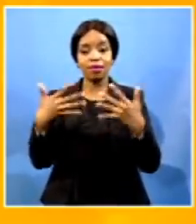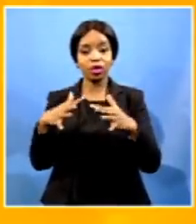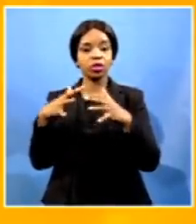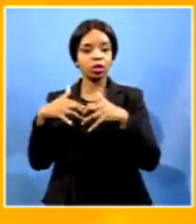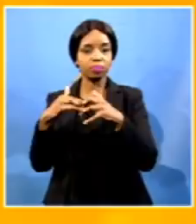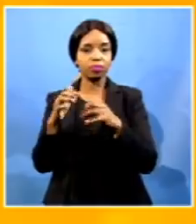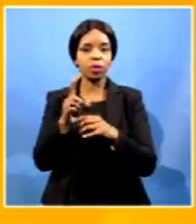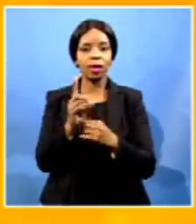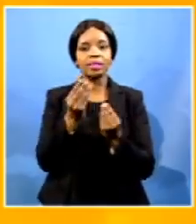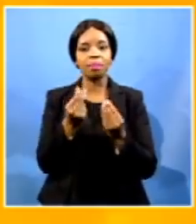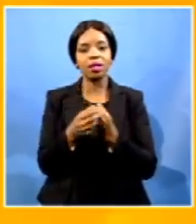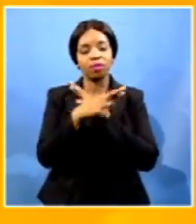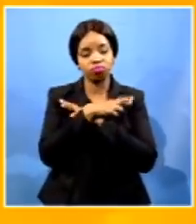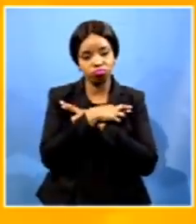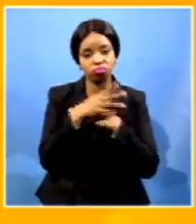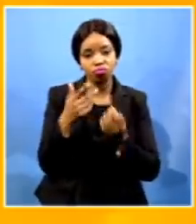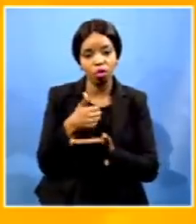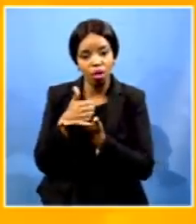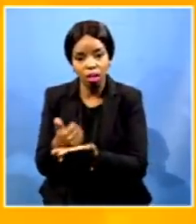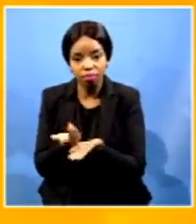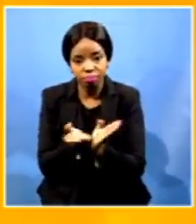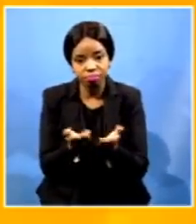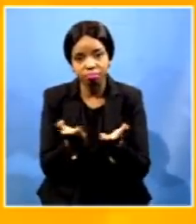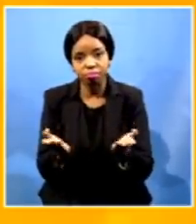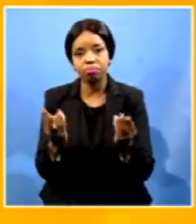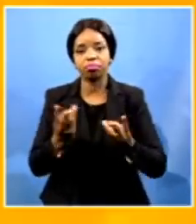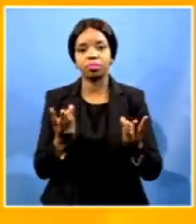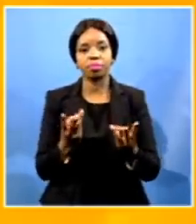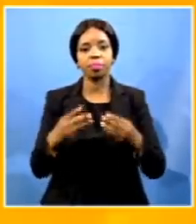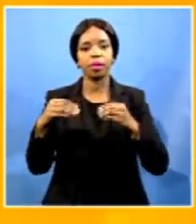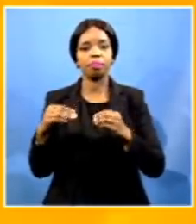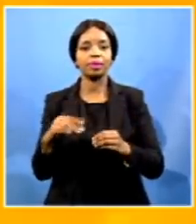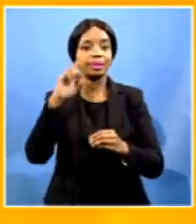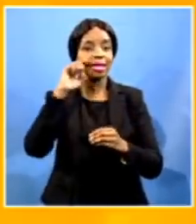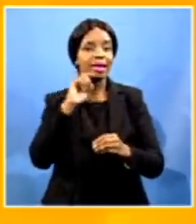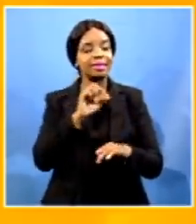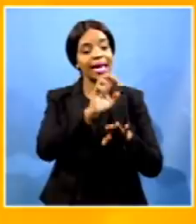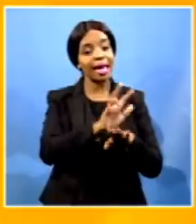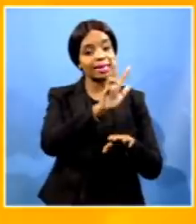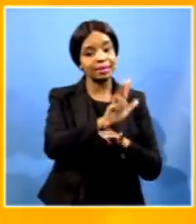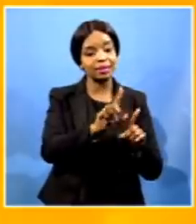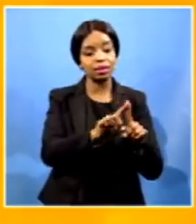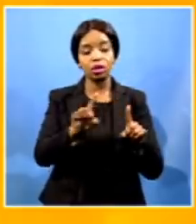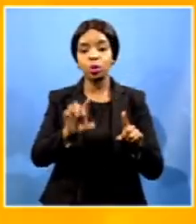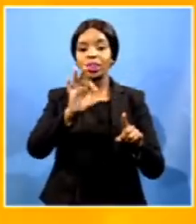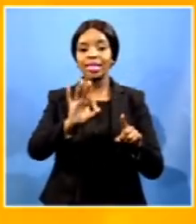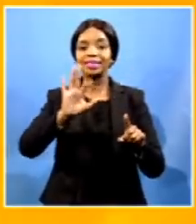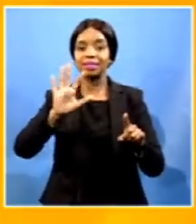Fund aimed at assisting youth enterprises, and the ages are between 18 and 35 years old, and they have